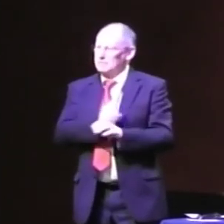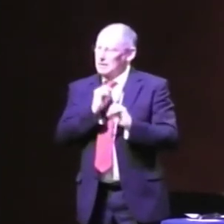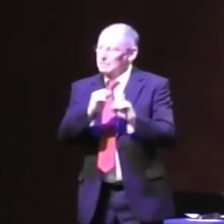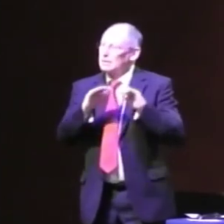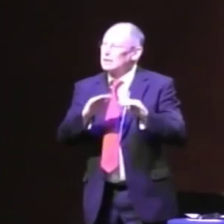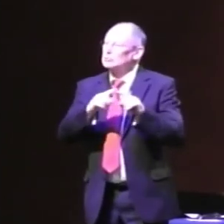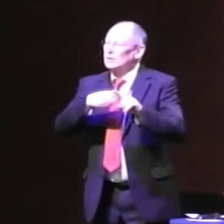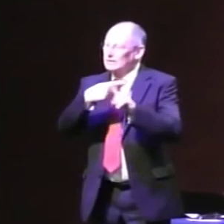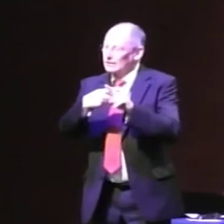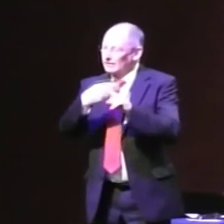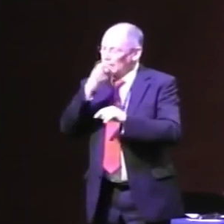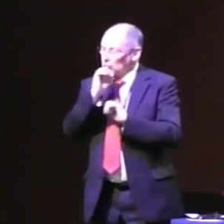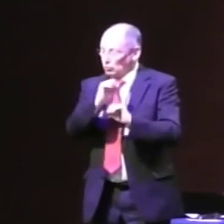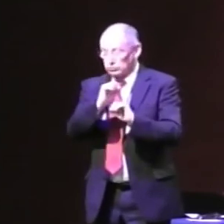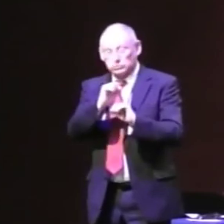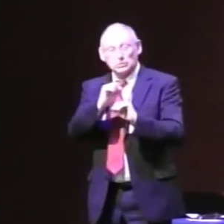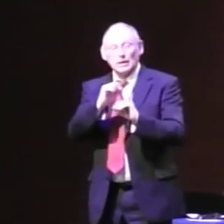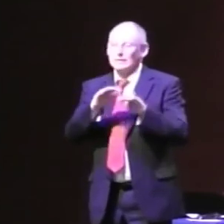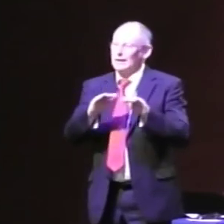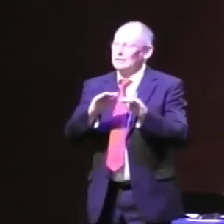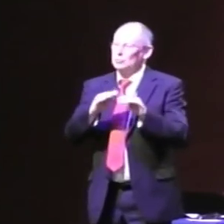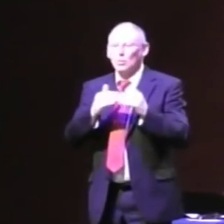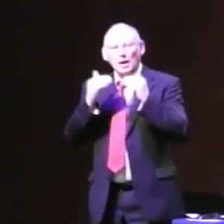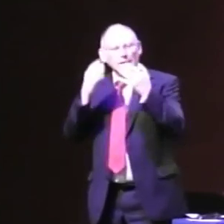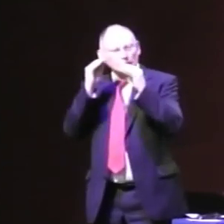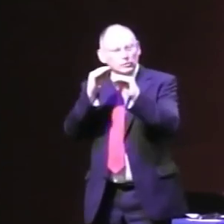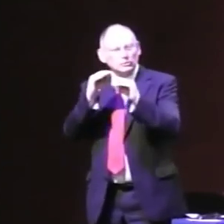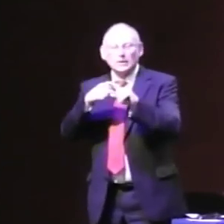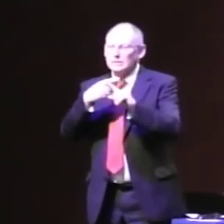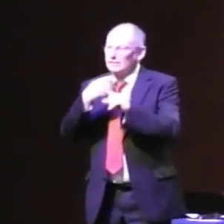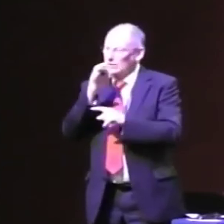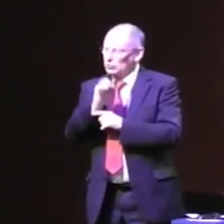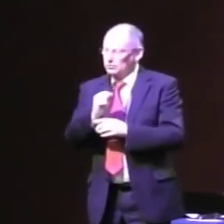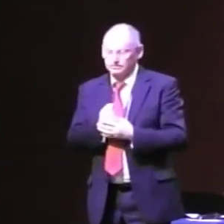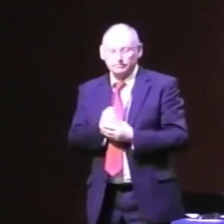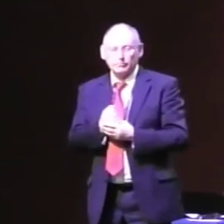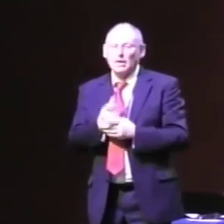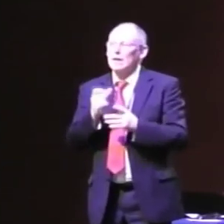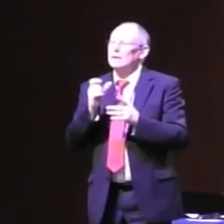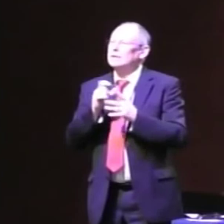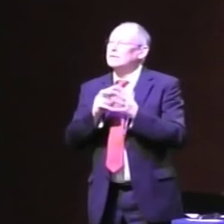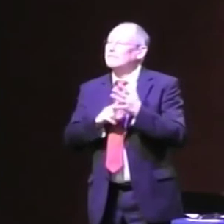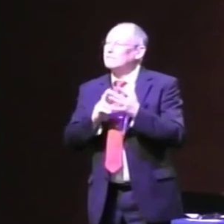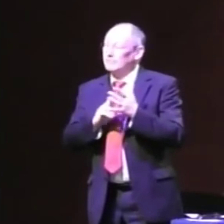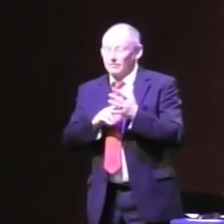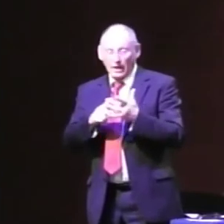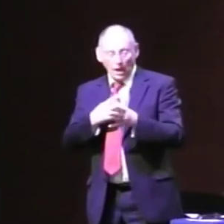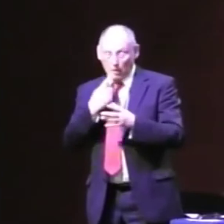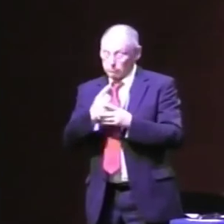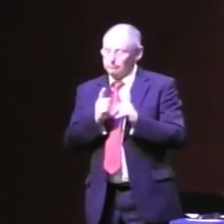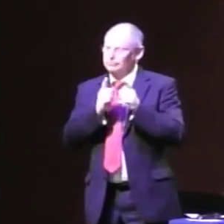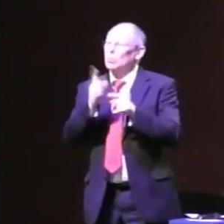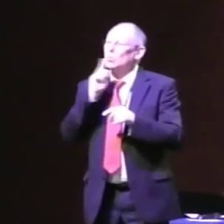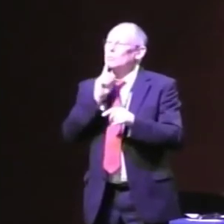National Executive Council and National Higher Education Executive Council. Davina was elected to the STUC Women's